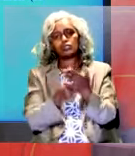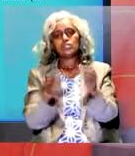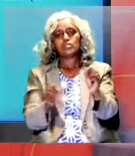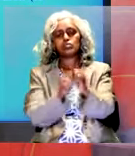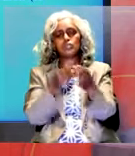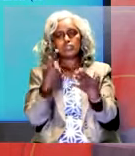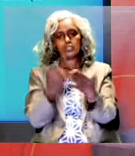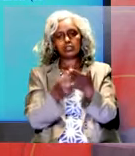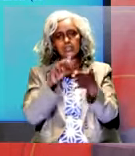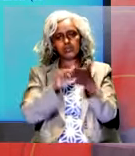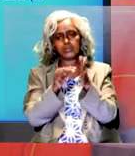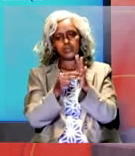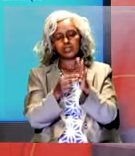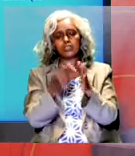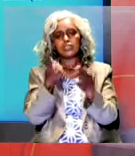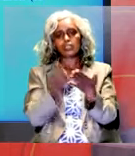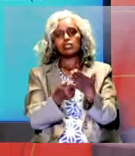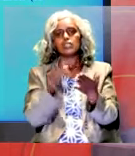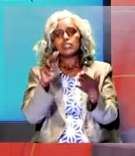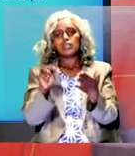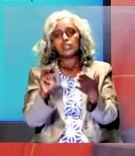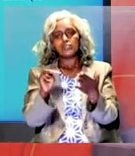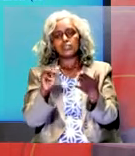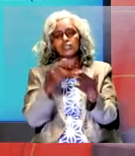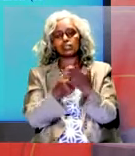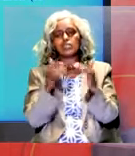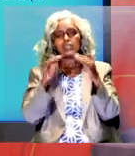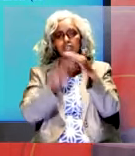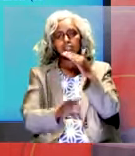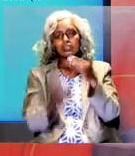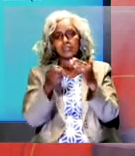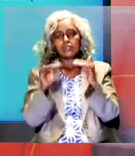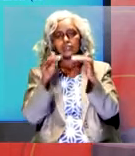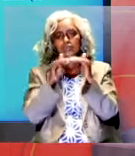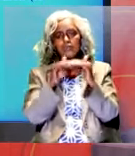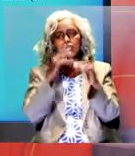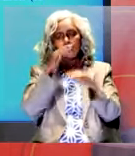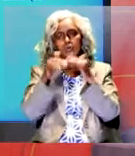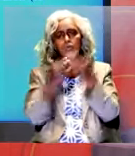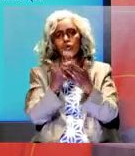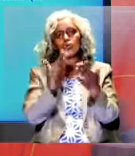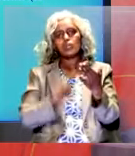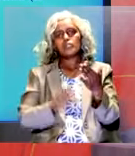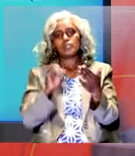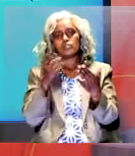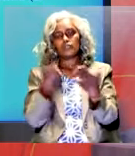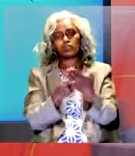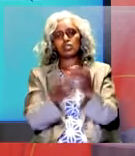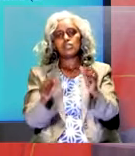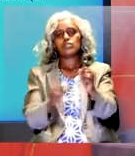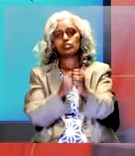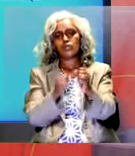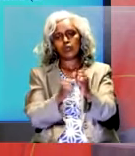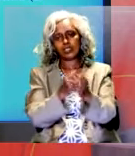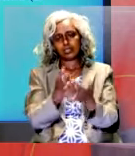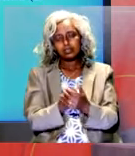That means this M is less than or equal to all elements of the